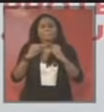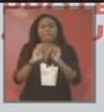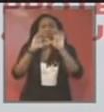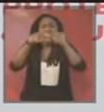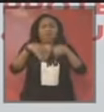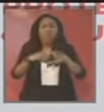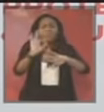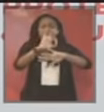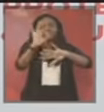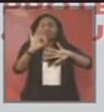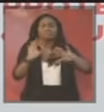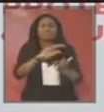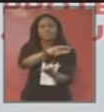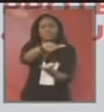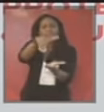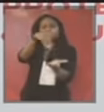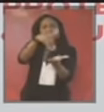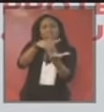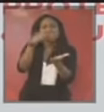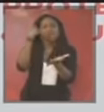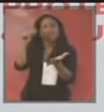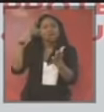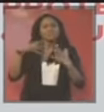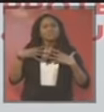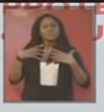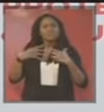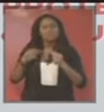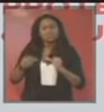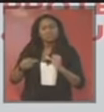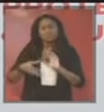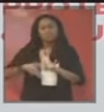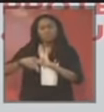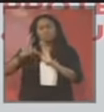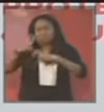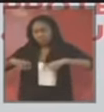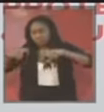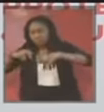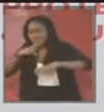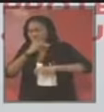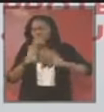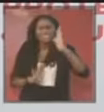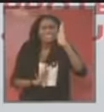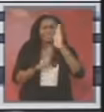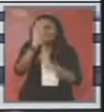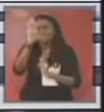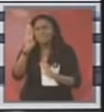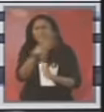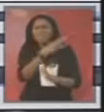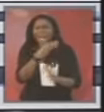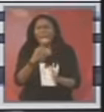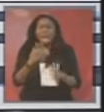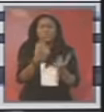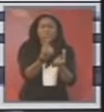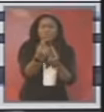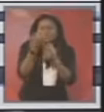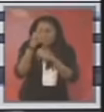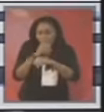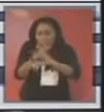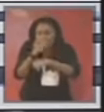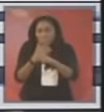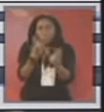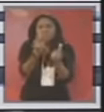Systems Research and Development as it relates to COVID-19 vaccine decision making. We go now to Professor